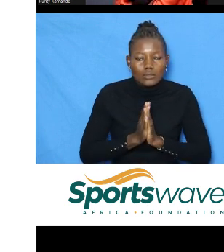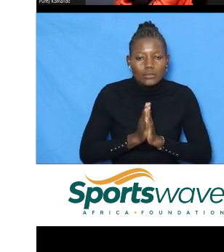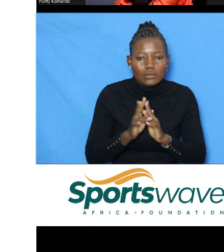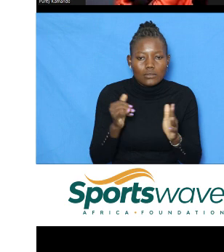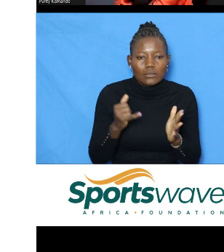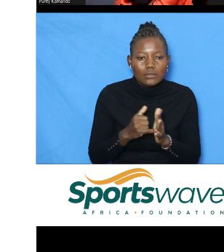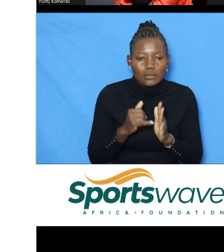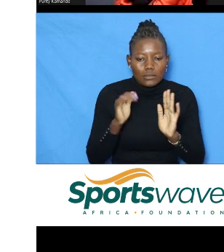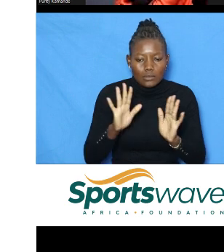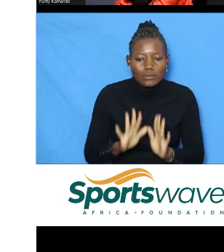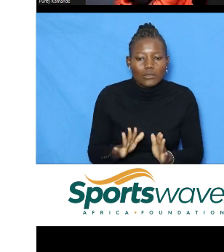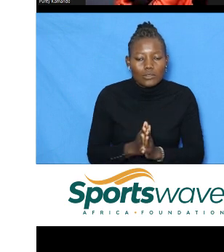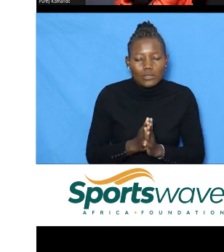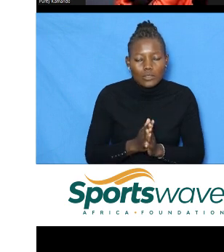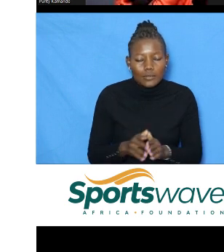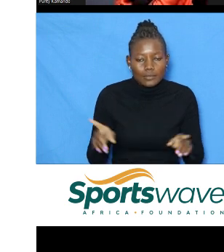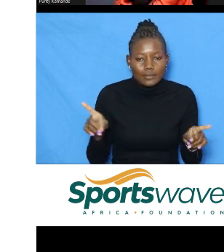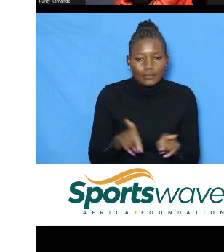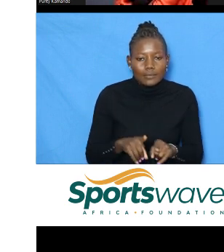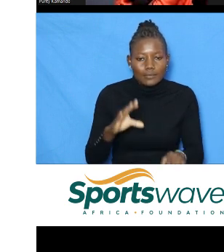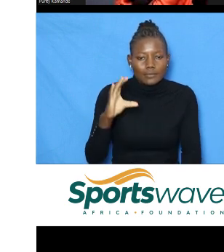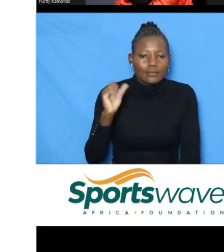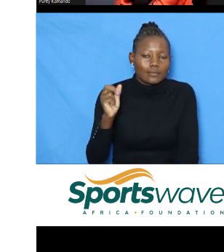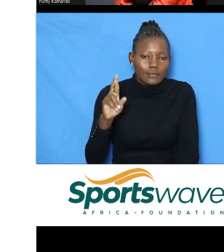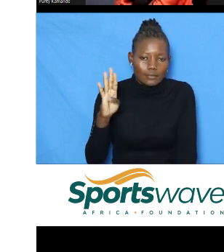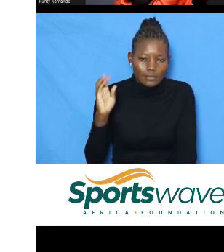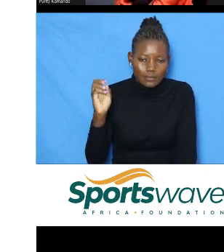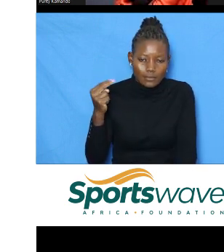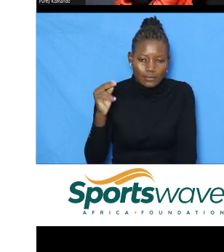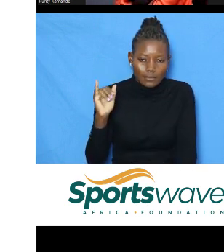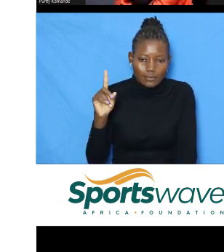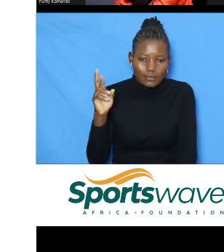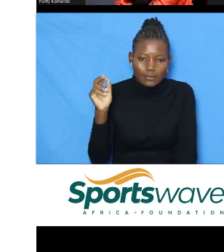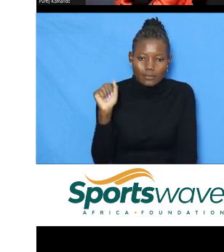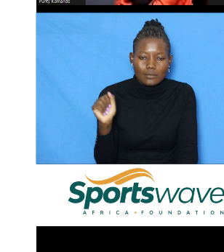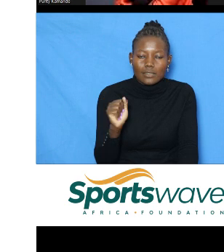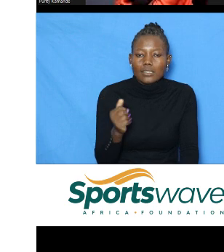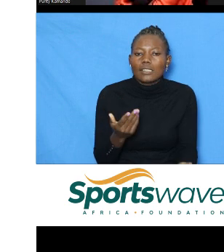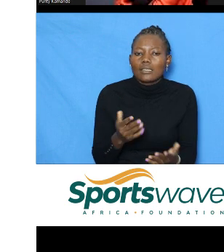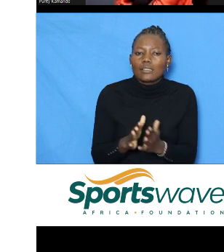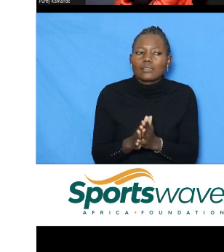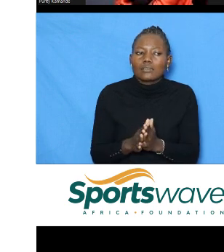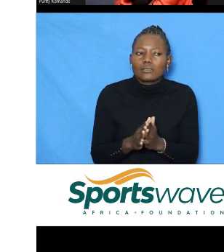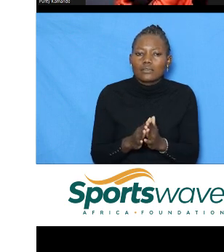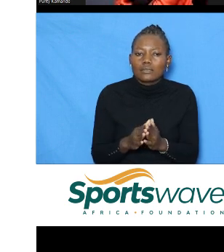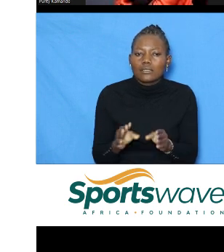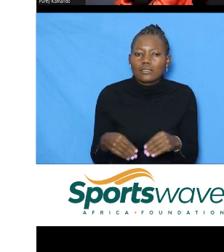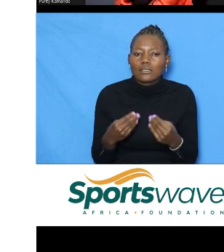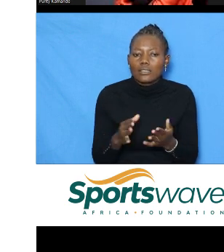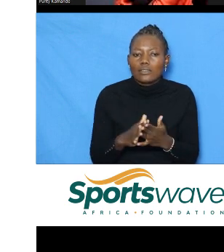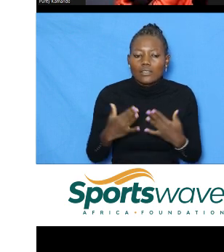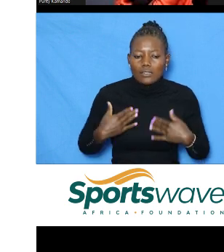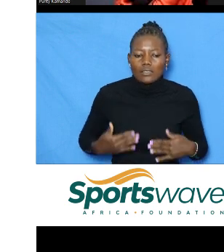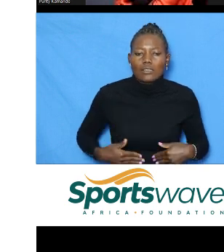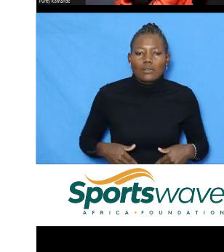important nutrient. Again, carbohydrates also, which is the first line of energy when it comes to providing the body with